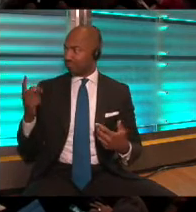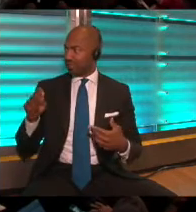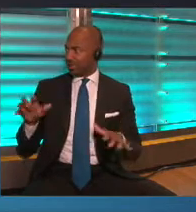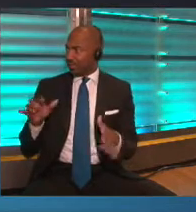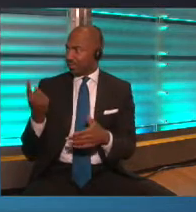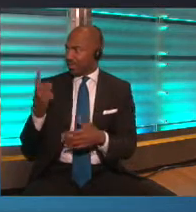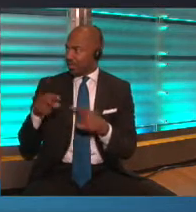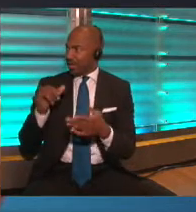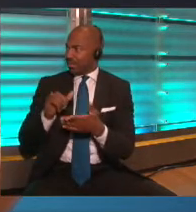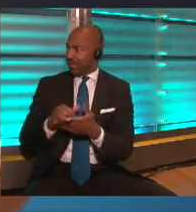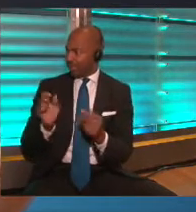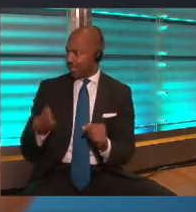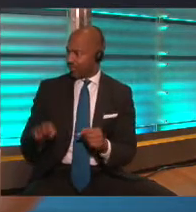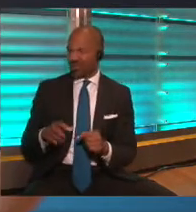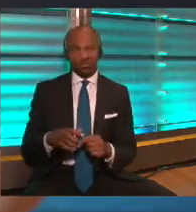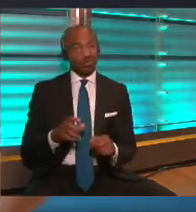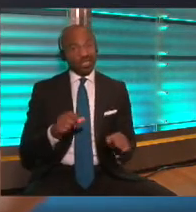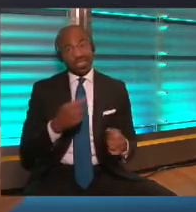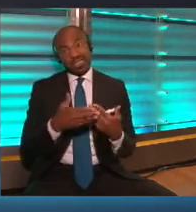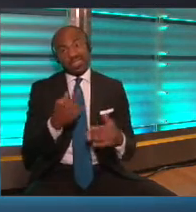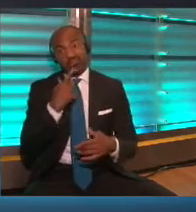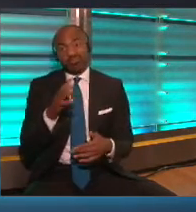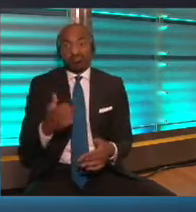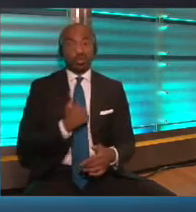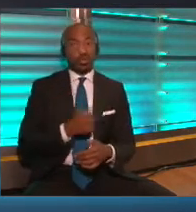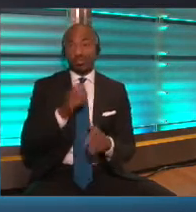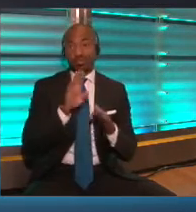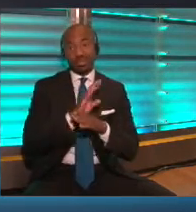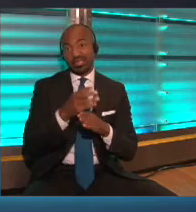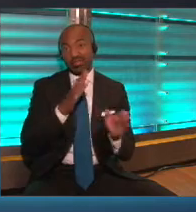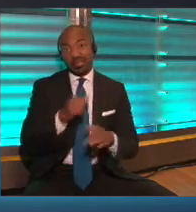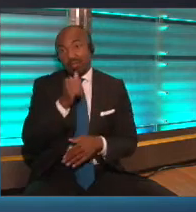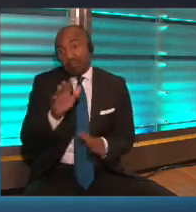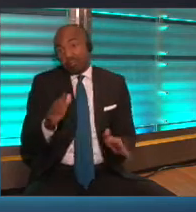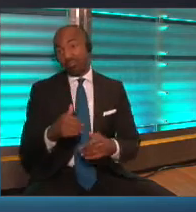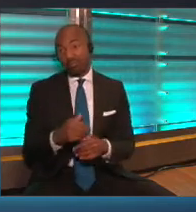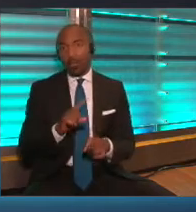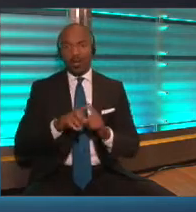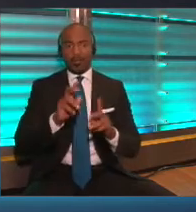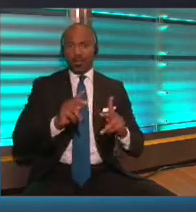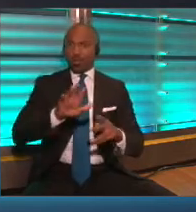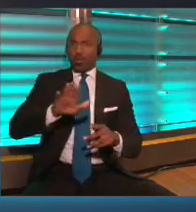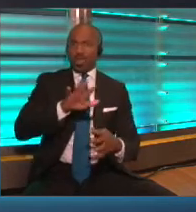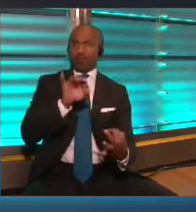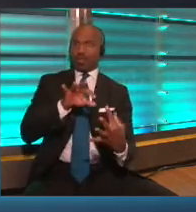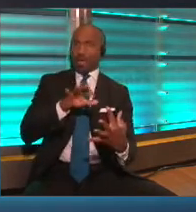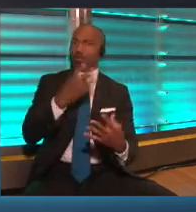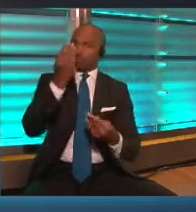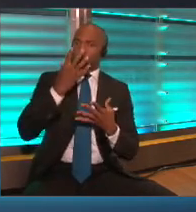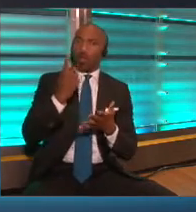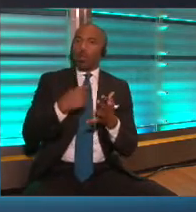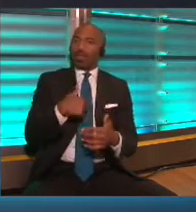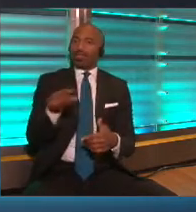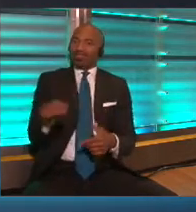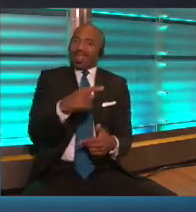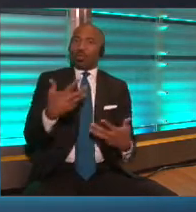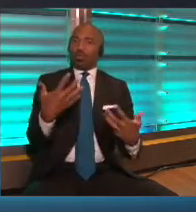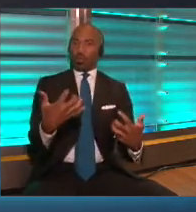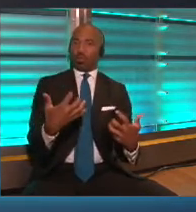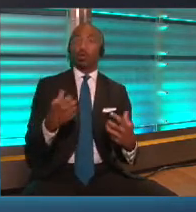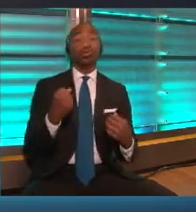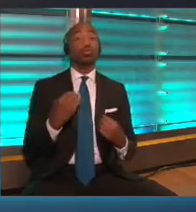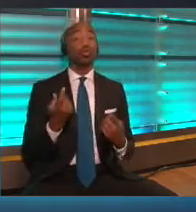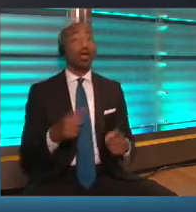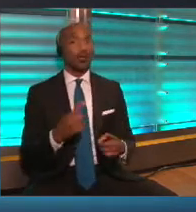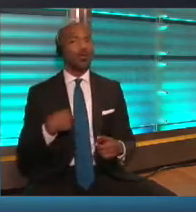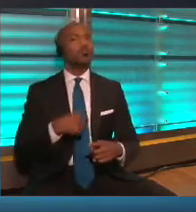could have easily said, sorry, this is not part of our business plan. But we listened to the feedback. Our customers were telling us what they wanted. And so we decided to